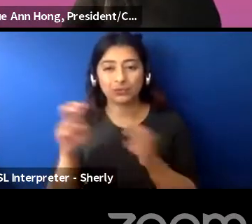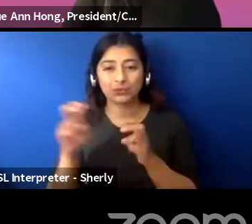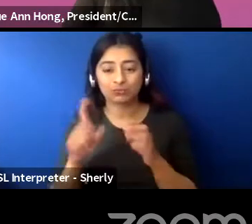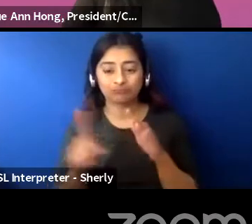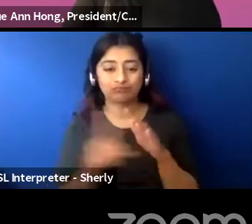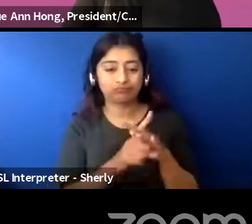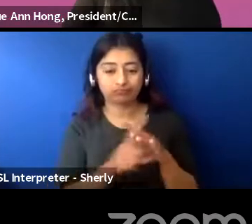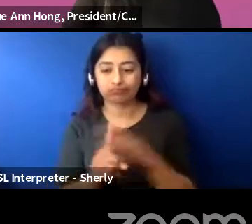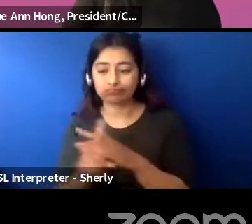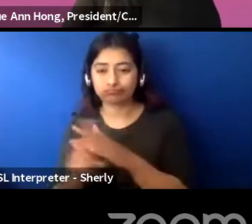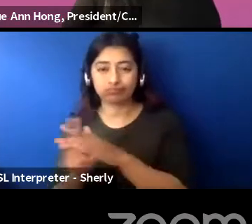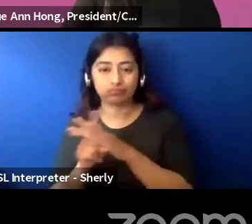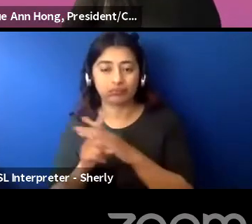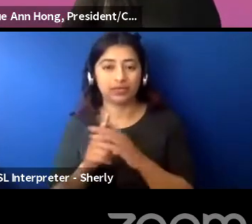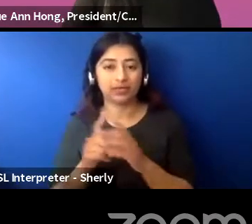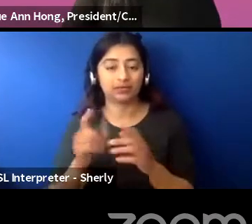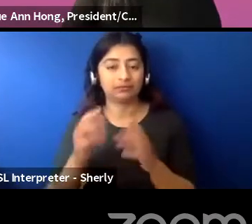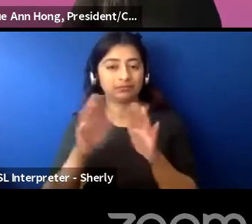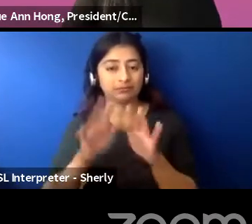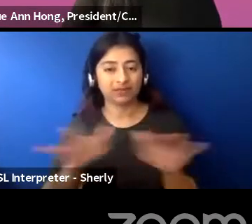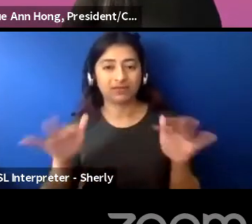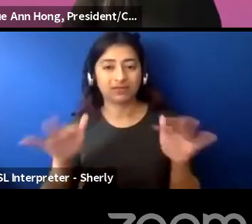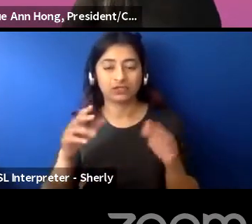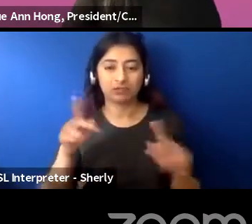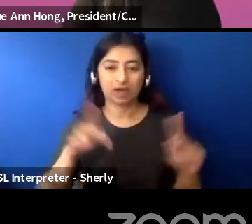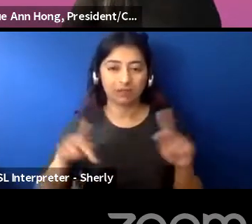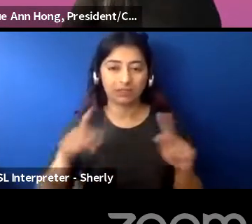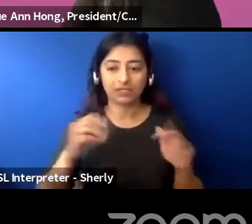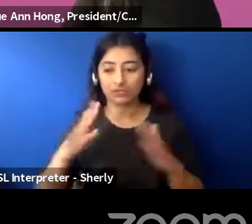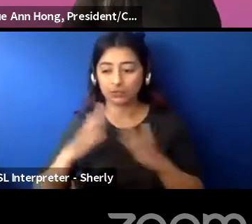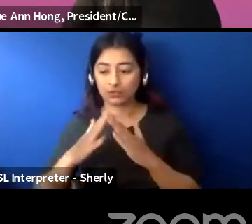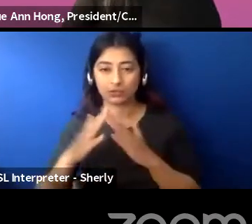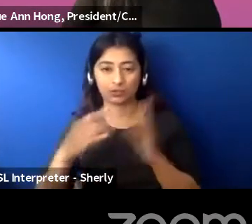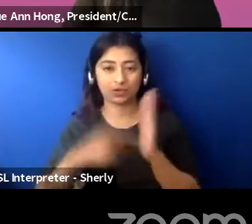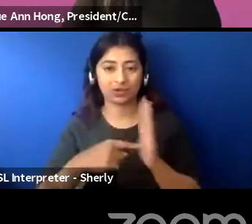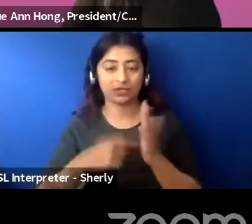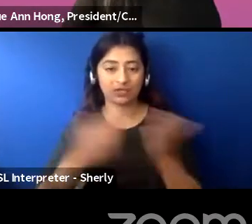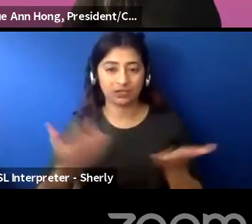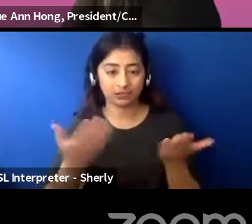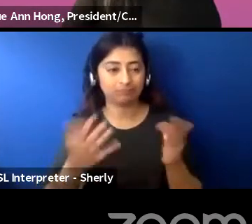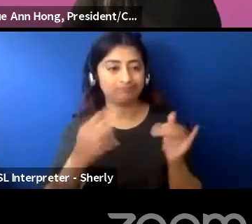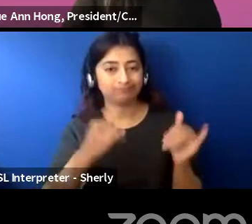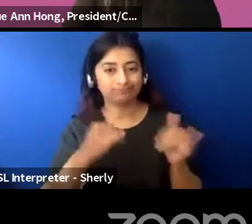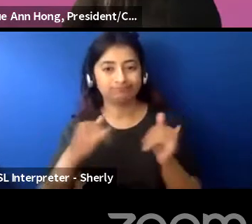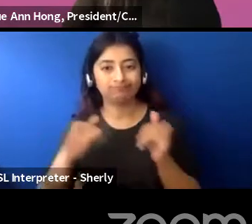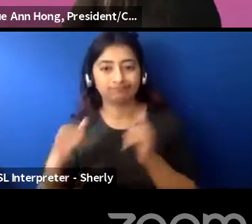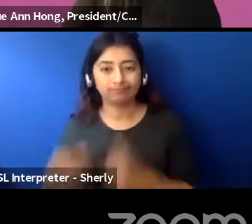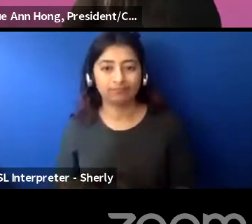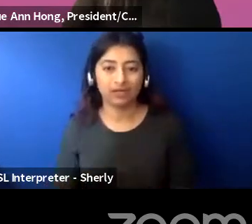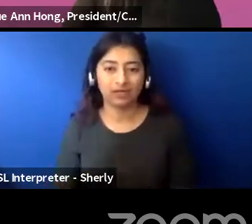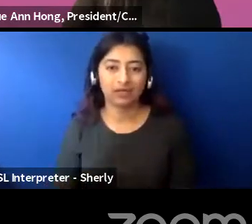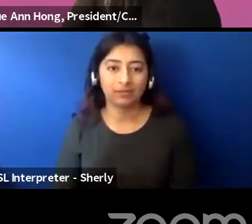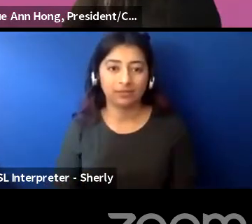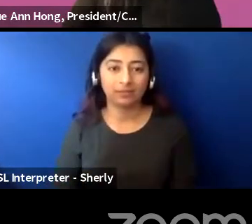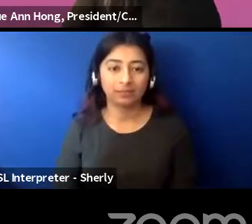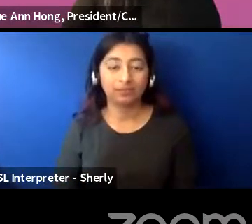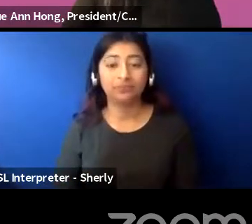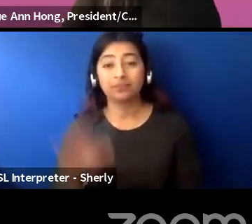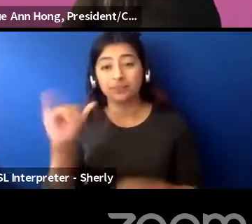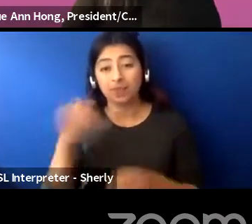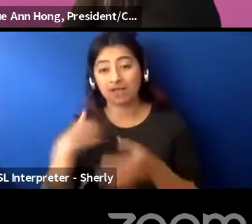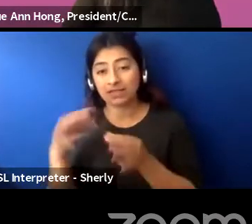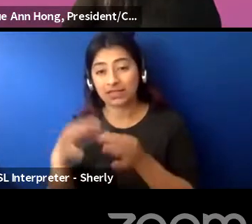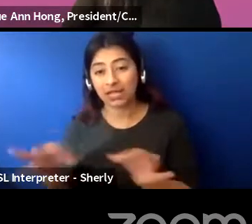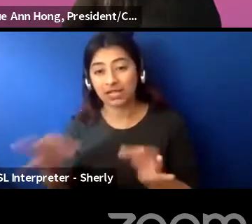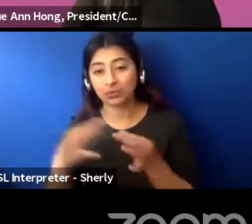diverse populations and communities that are represented here today. We have another thing, we have a language thing as